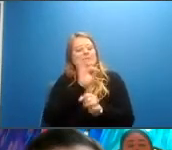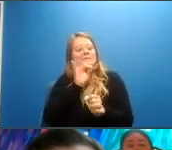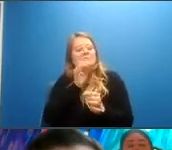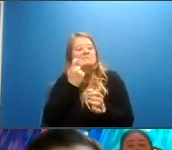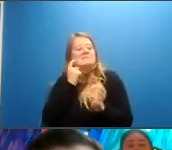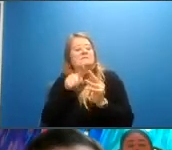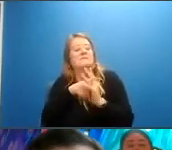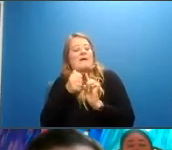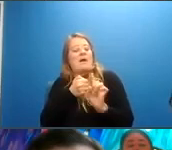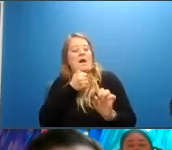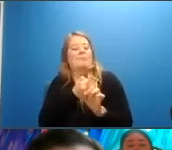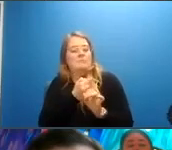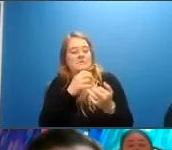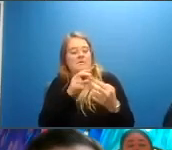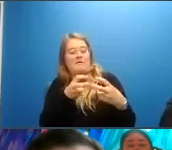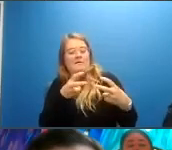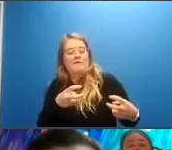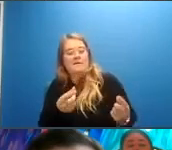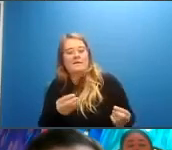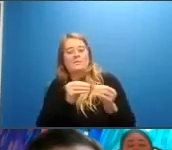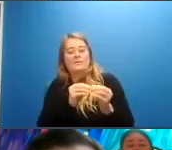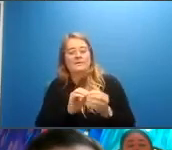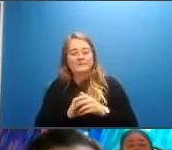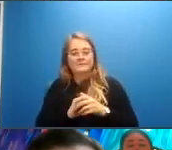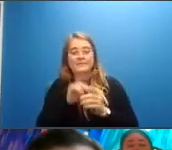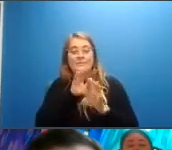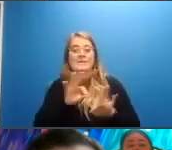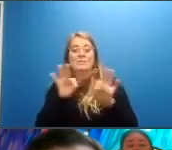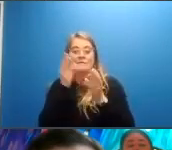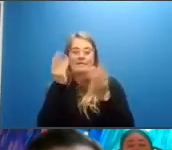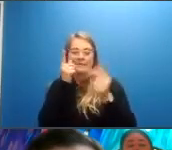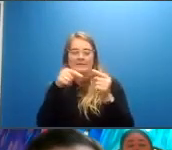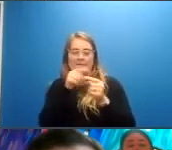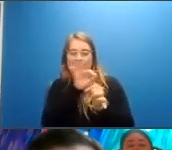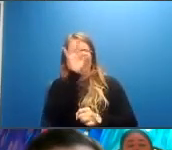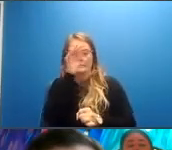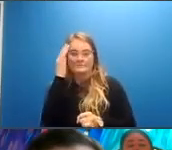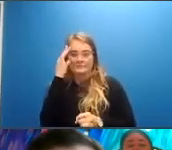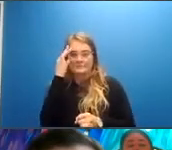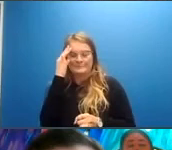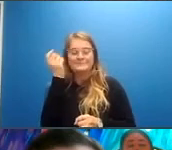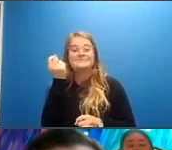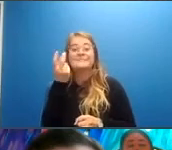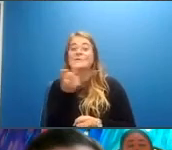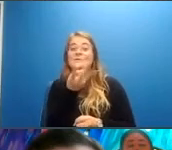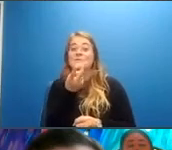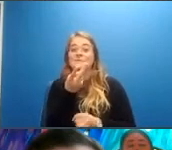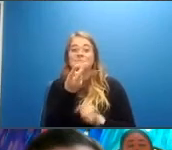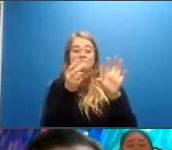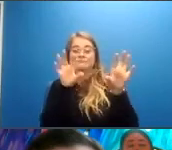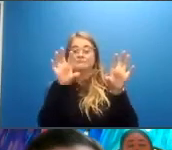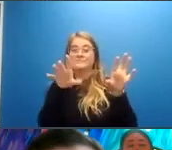something that we should be considering as well. And the fact that these two things have a lot